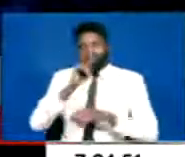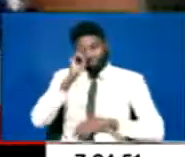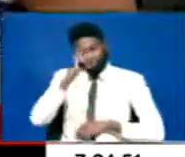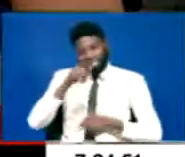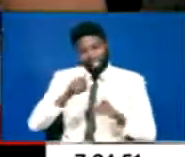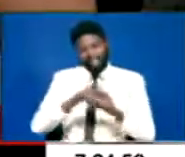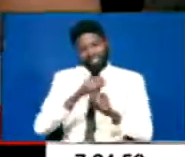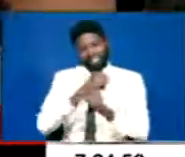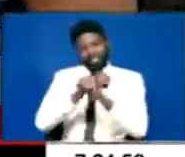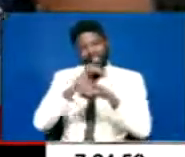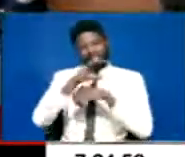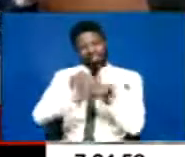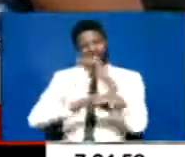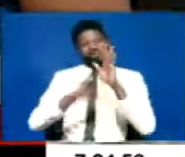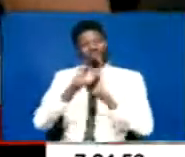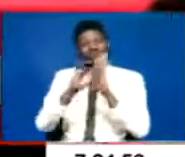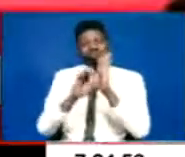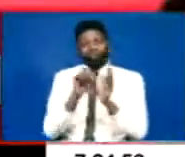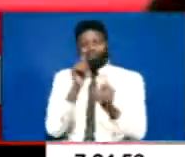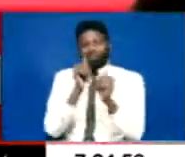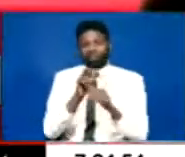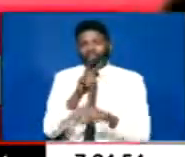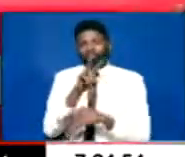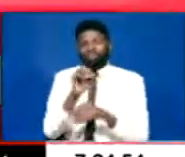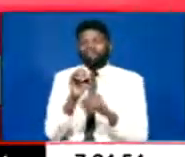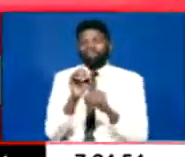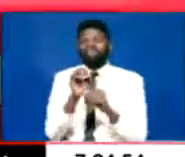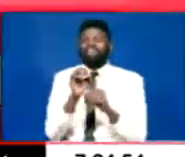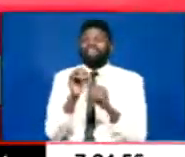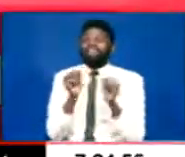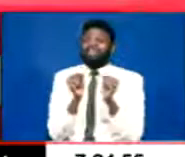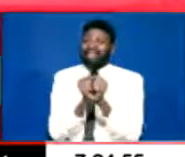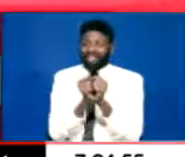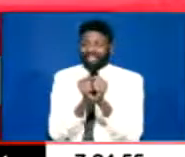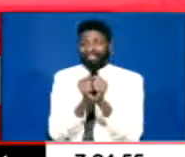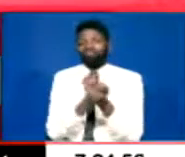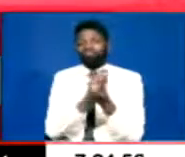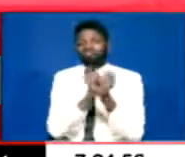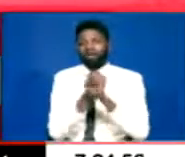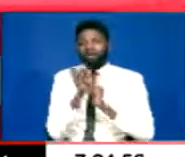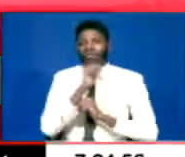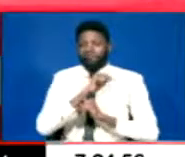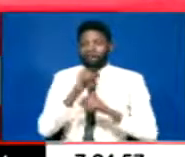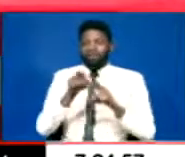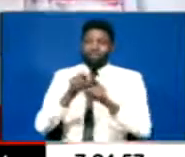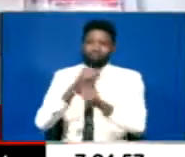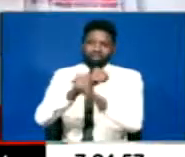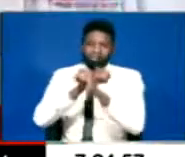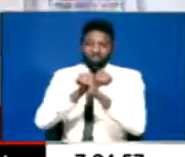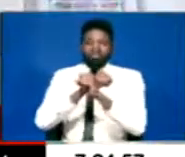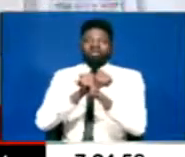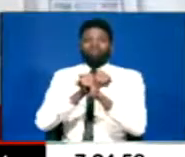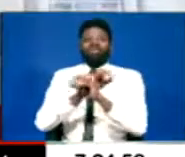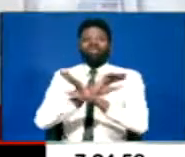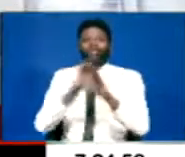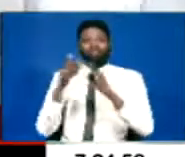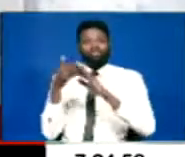was amended in 2010, and guard against attempts to mutilate it through non-procedural amendments.